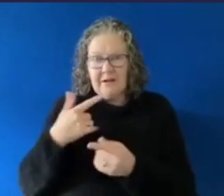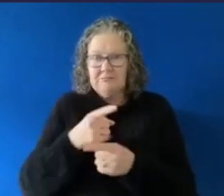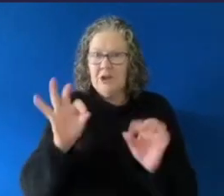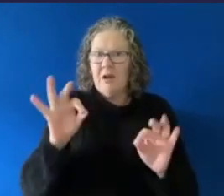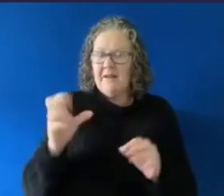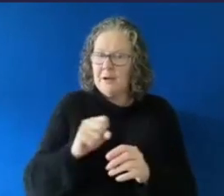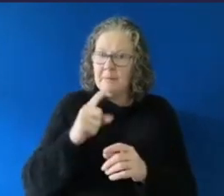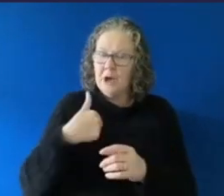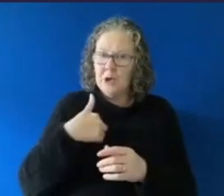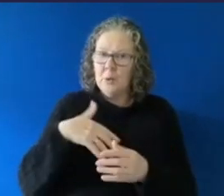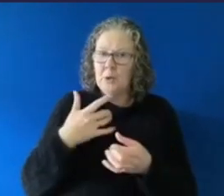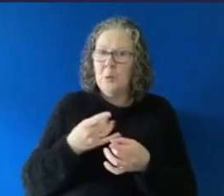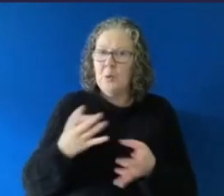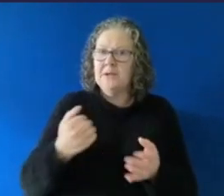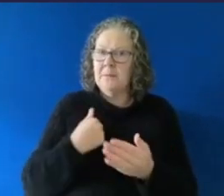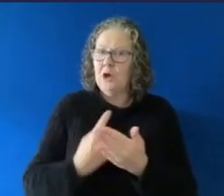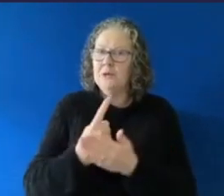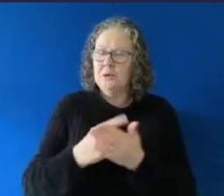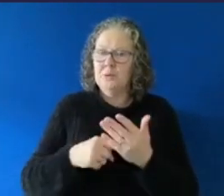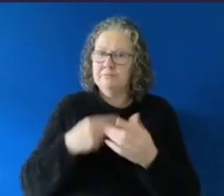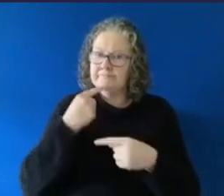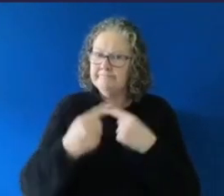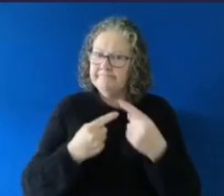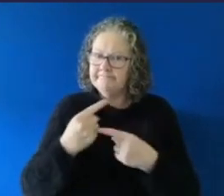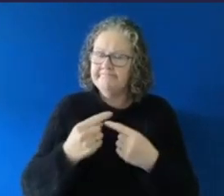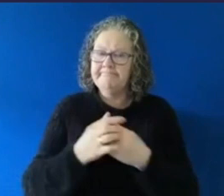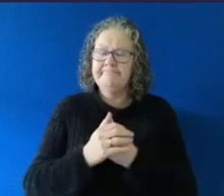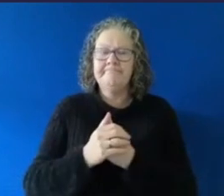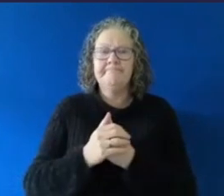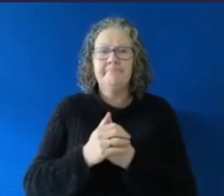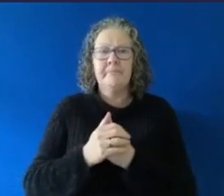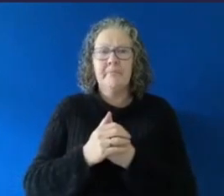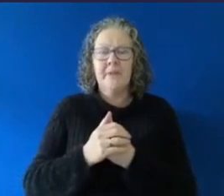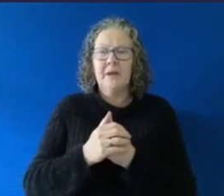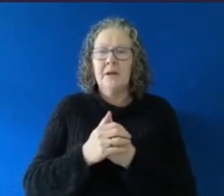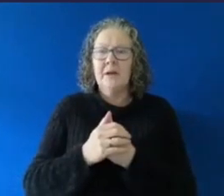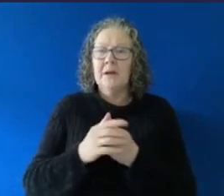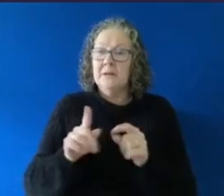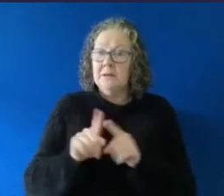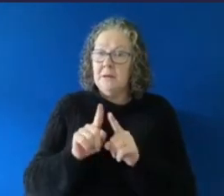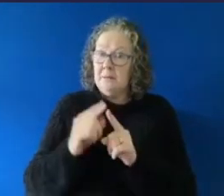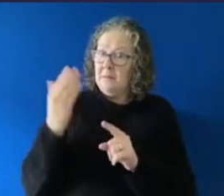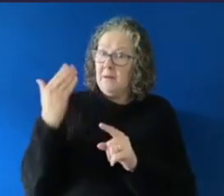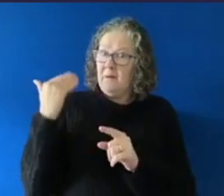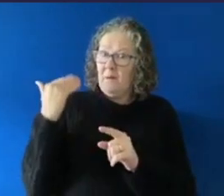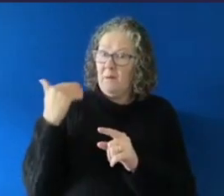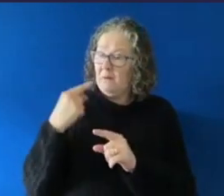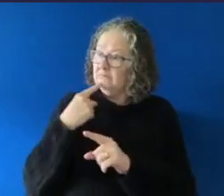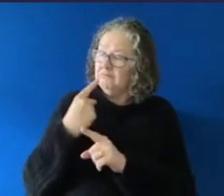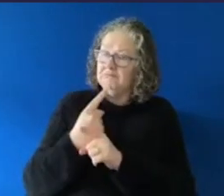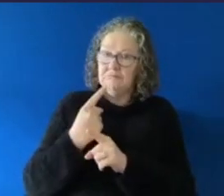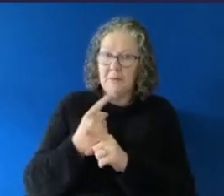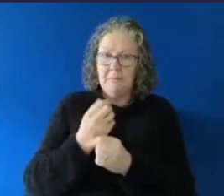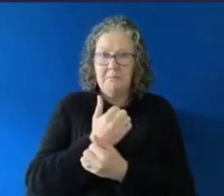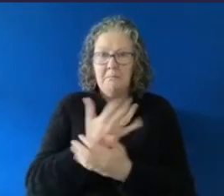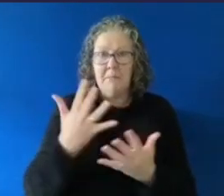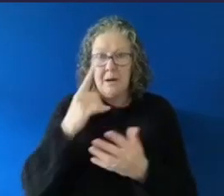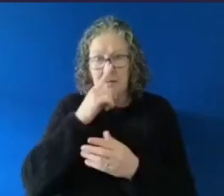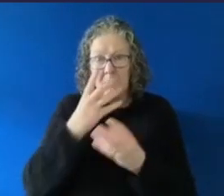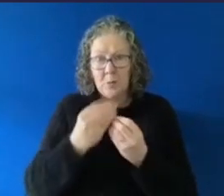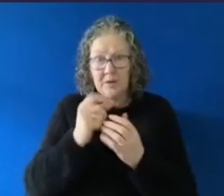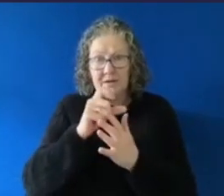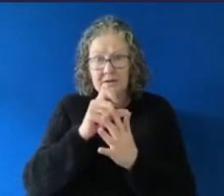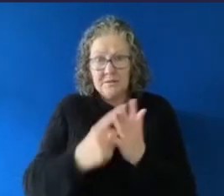what we have. And at the same time, as Teresa pointed out earlier, I'm aware that so many people with disabilities who we care